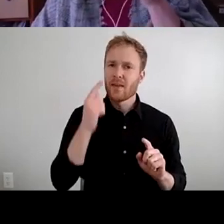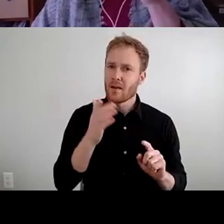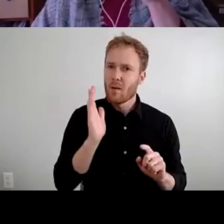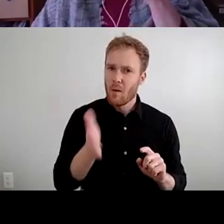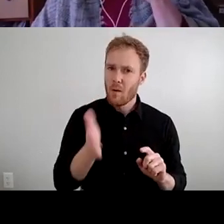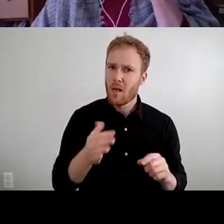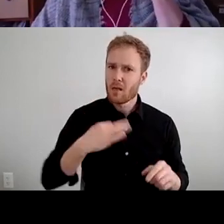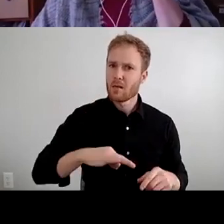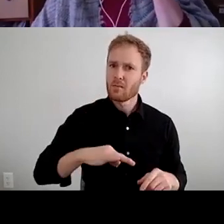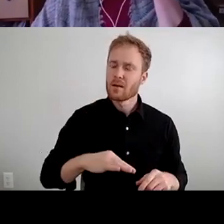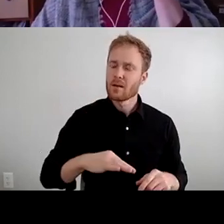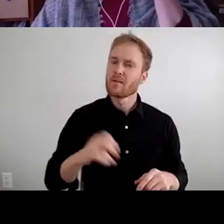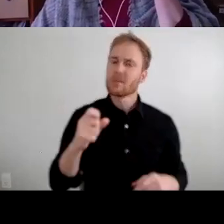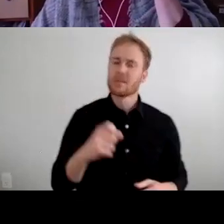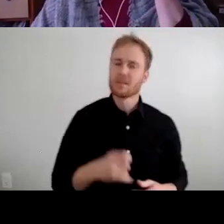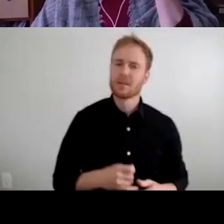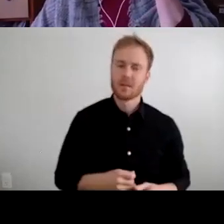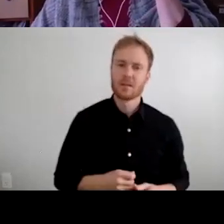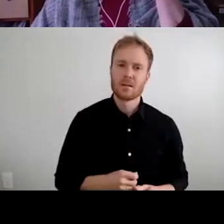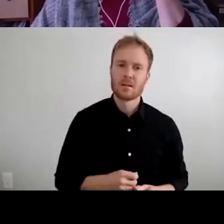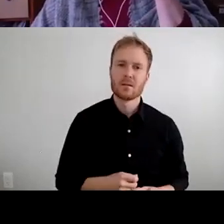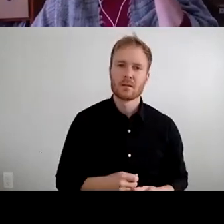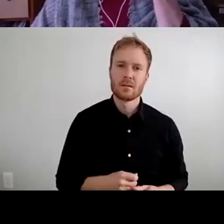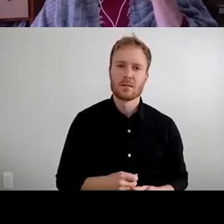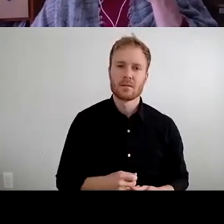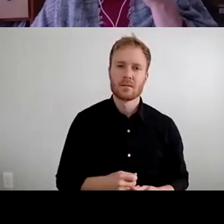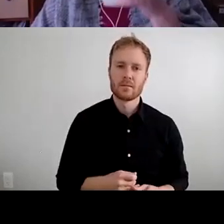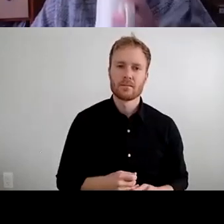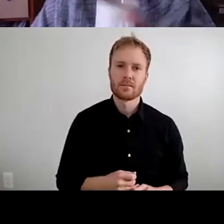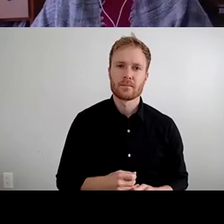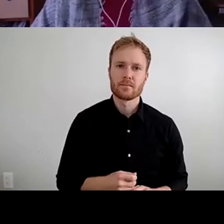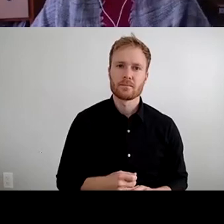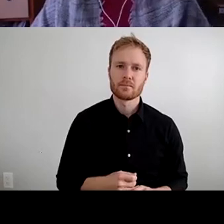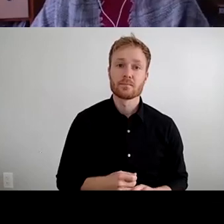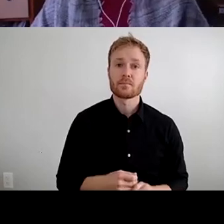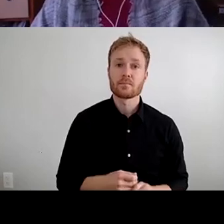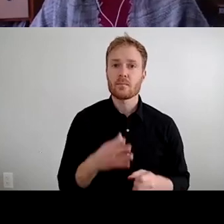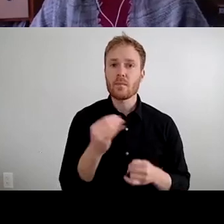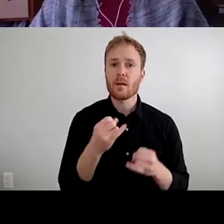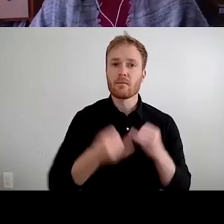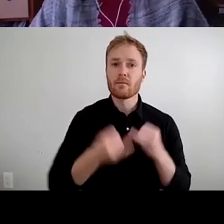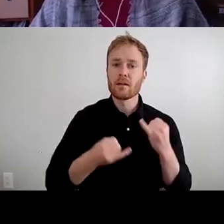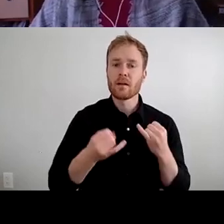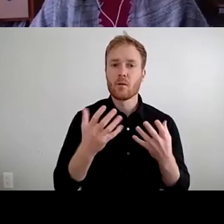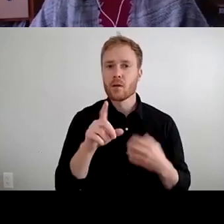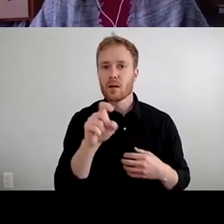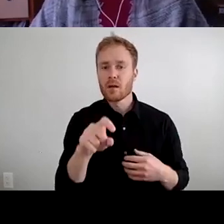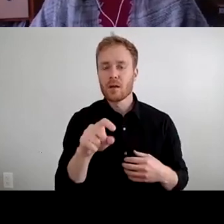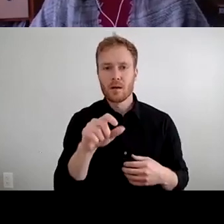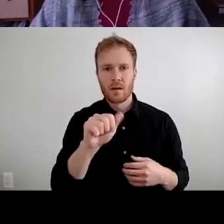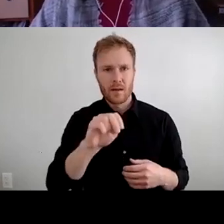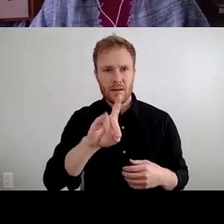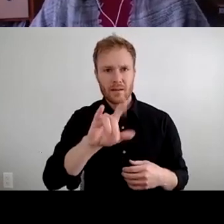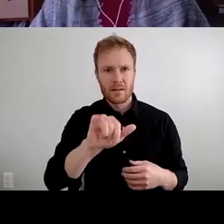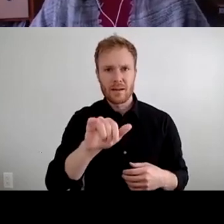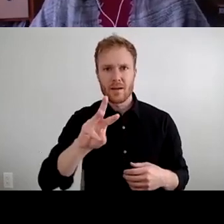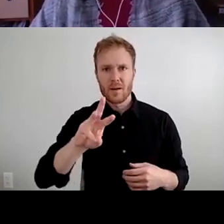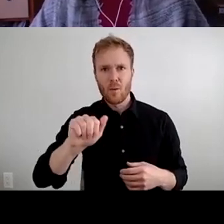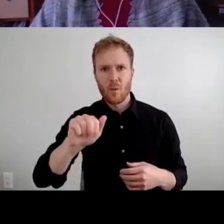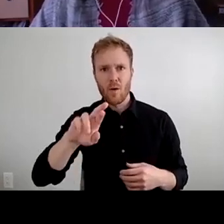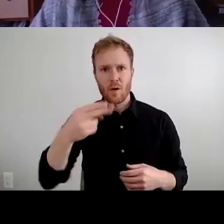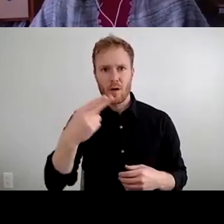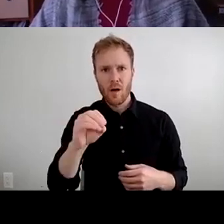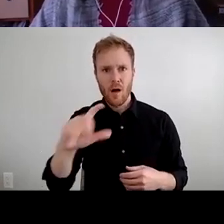it and information, I guess. And finally, I wanted to ask you, is Andy Warhol Scottish? Is that why the Scotch are